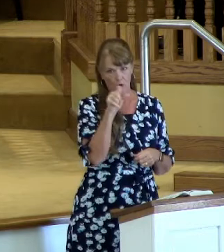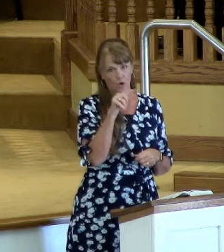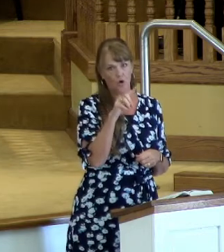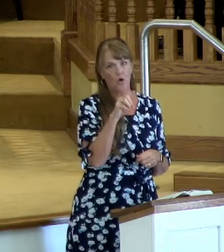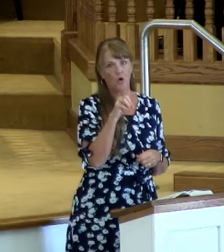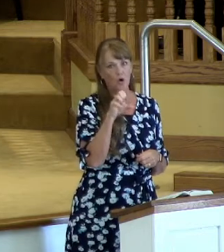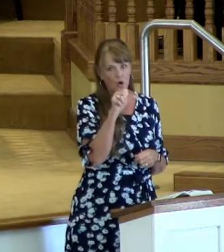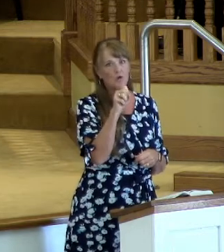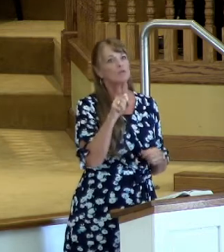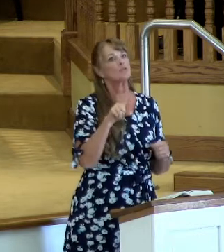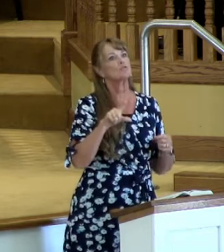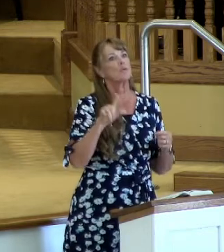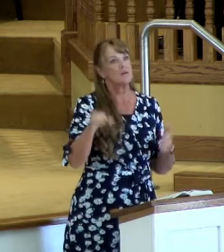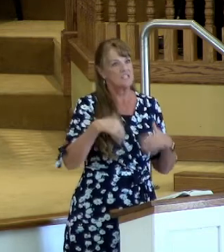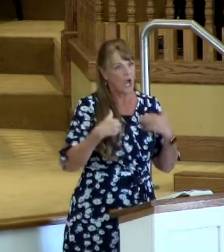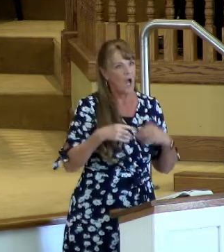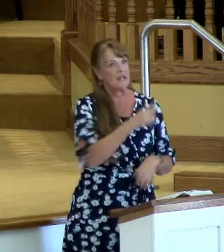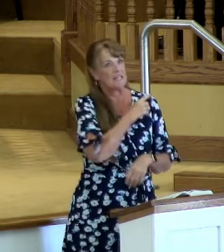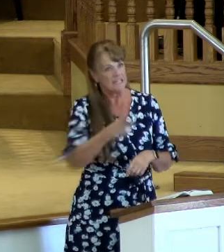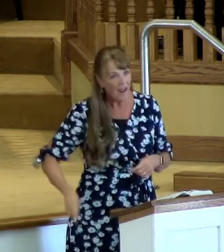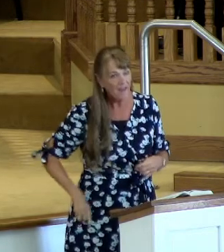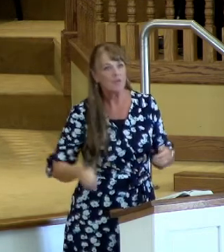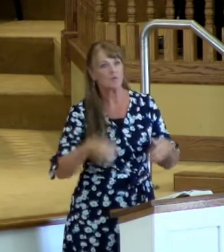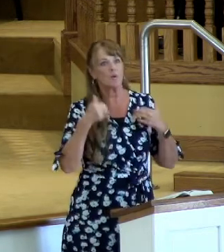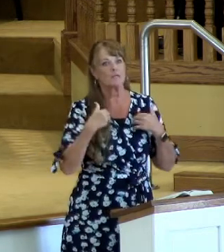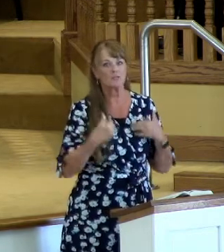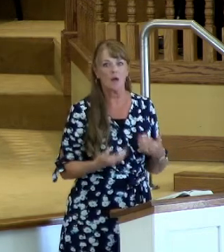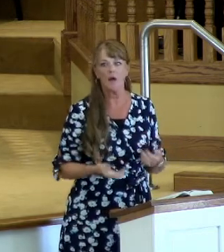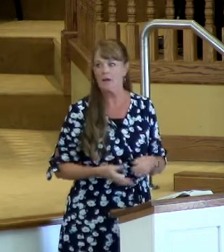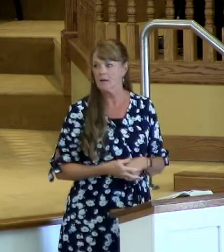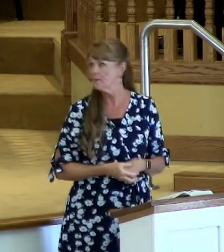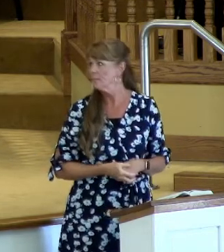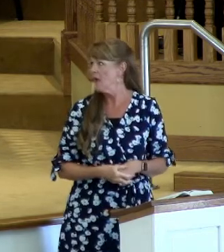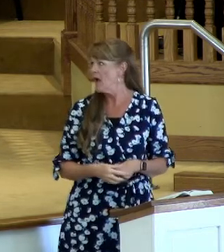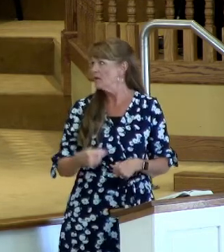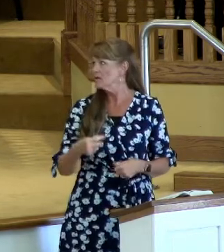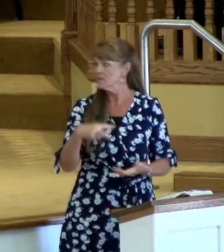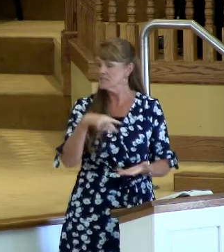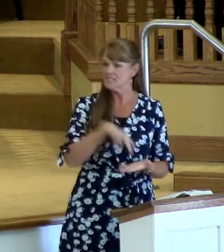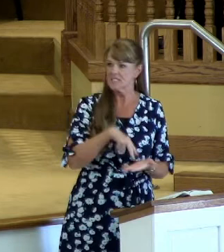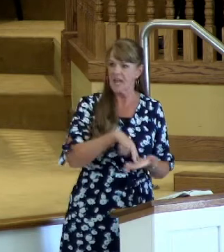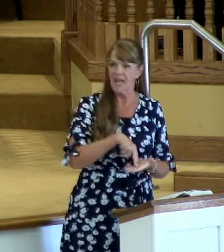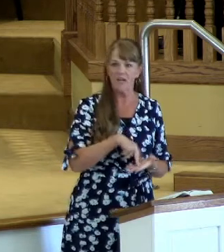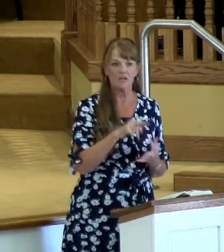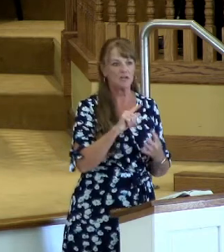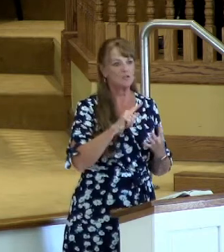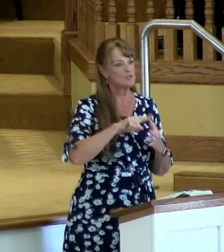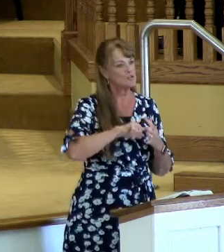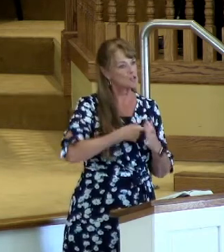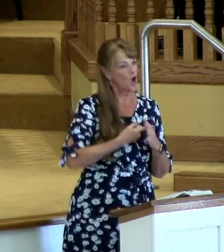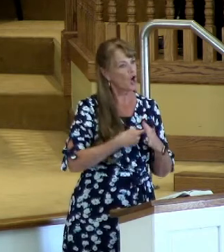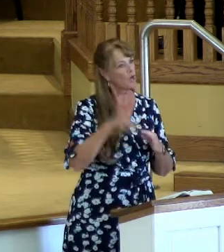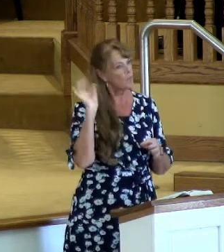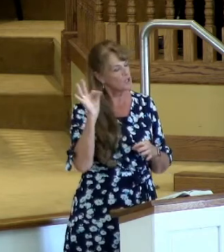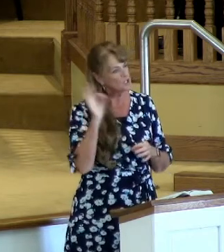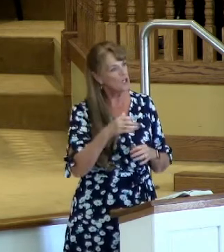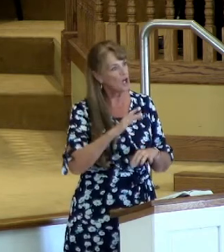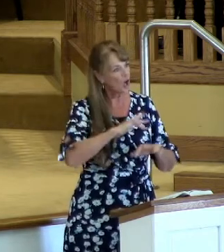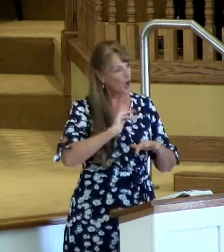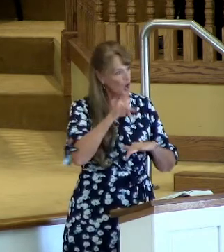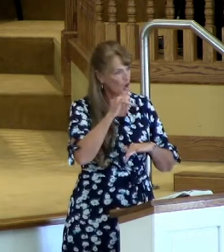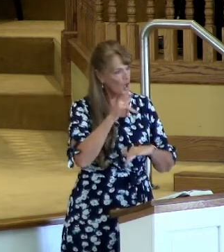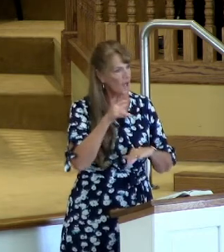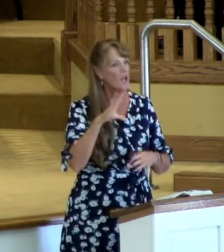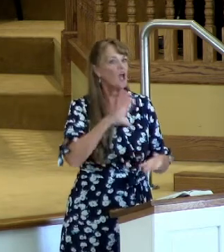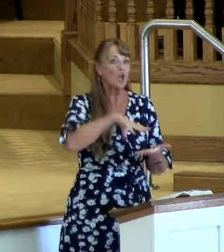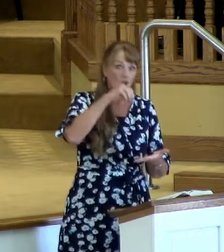start young at 12. And for them to go ahead and stand in this place and to start preaching early on and learn how